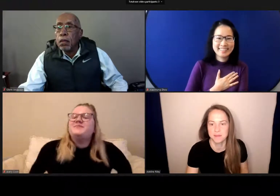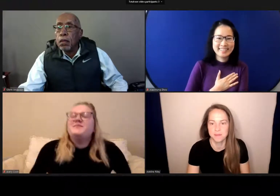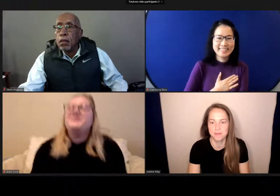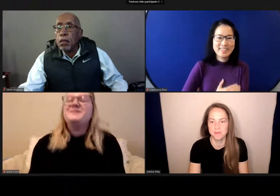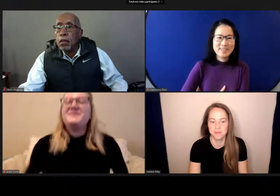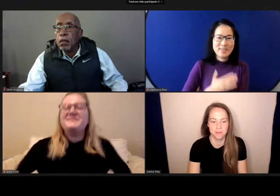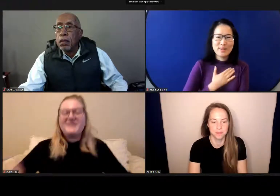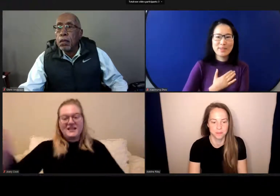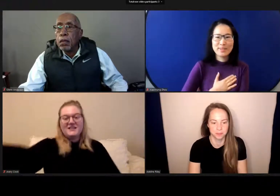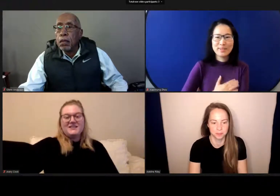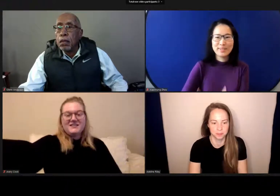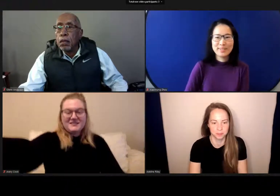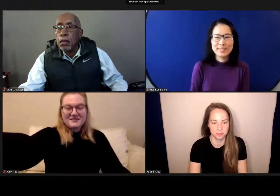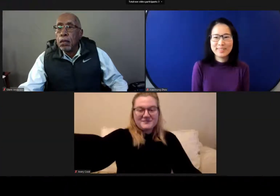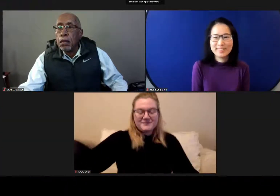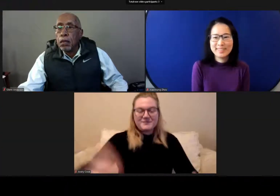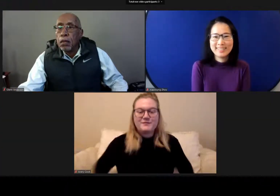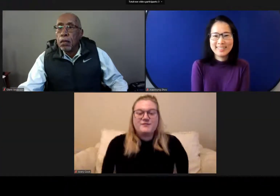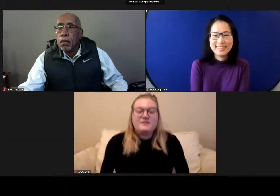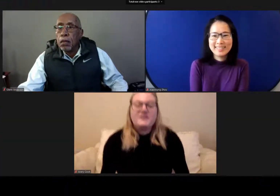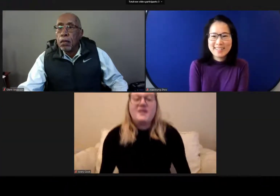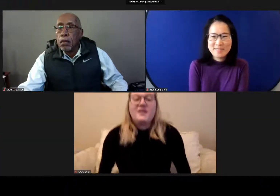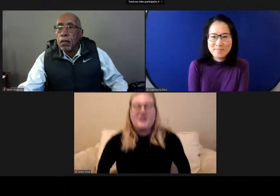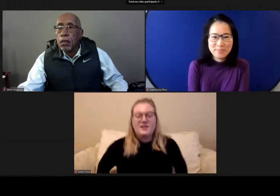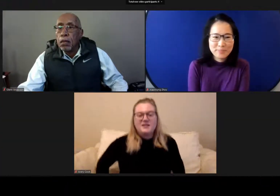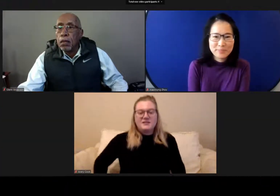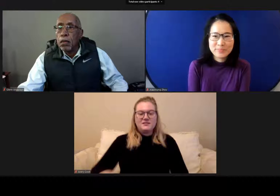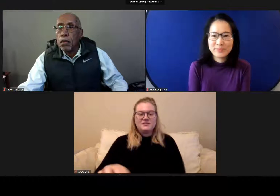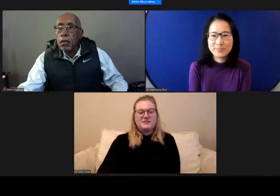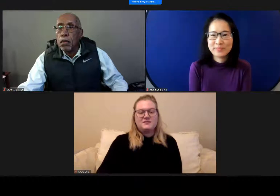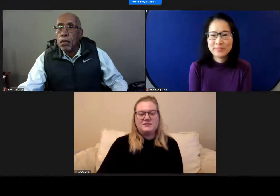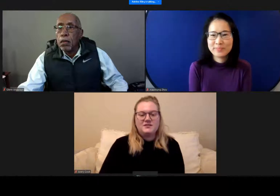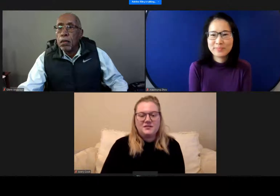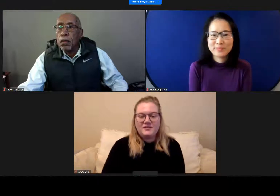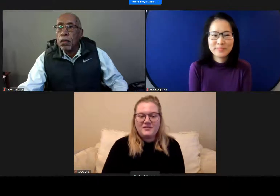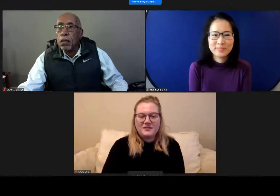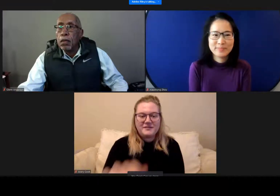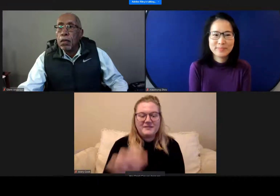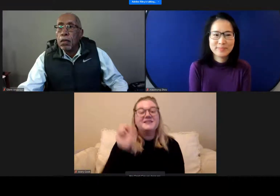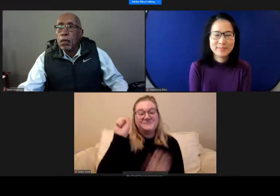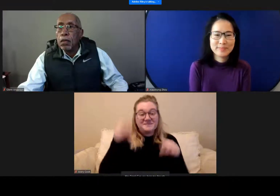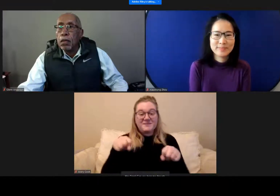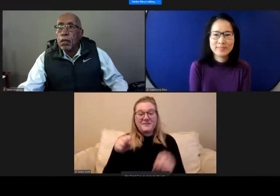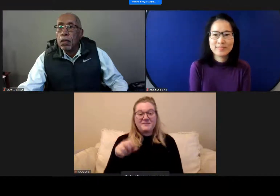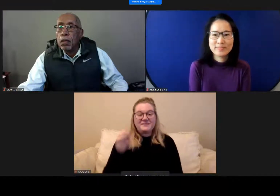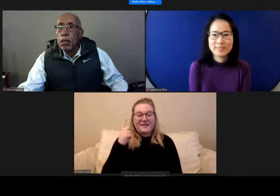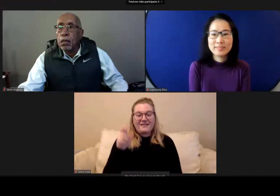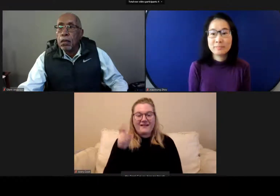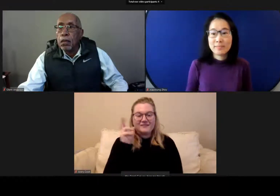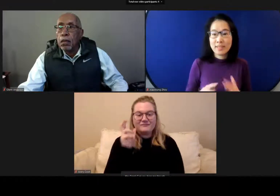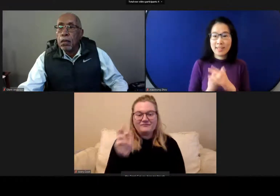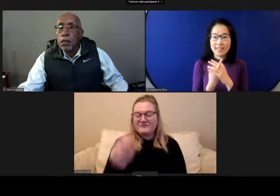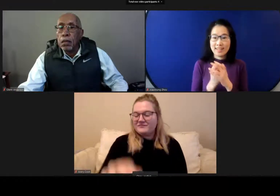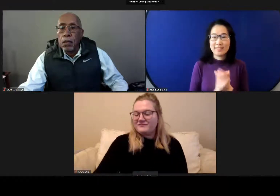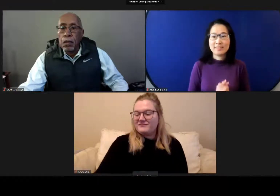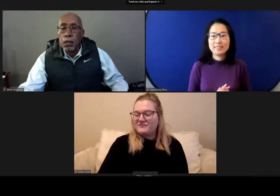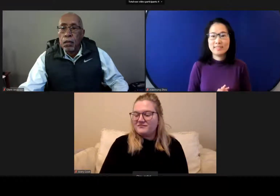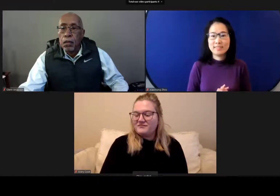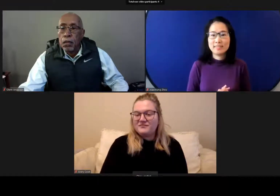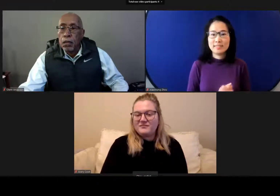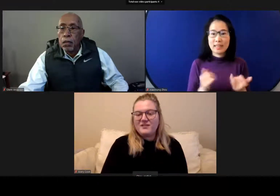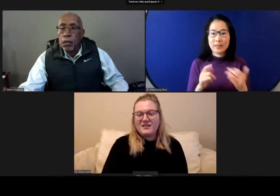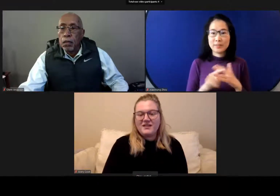Avery, can you hear me though? Okay, perfect.